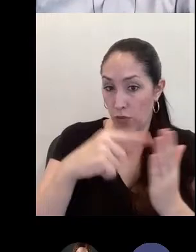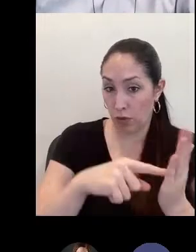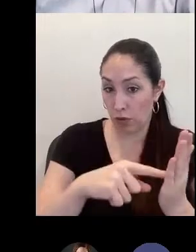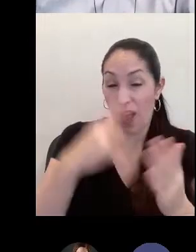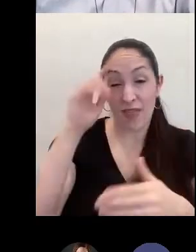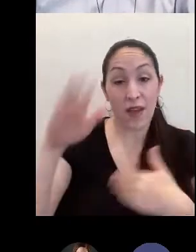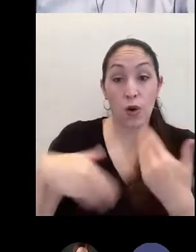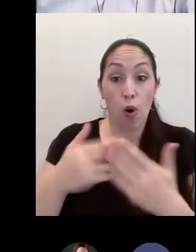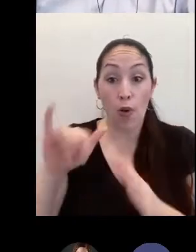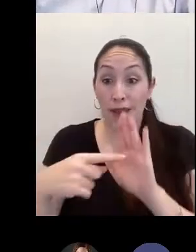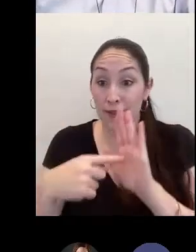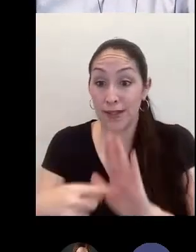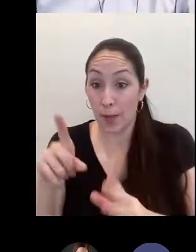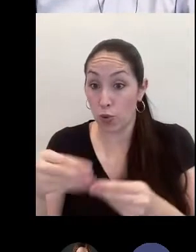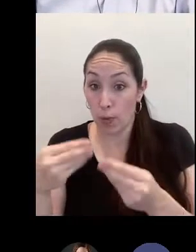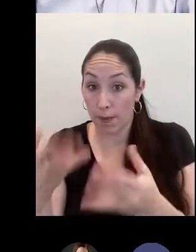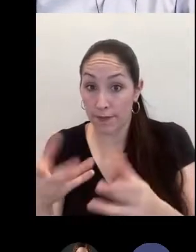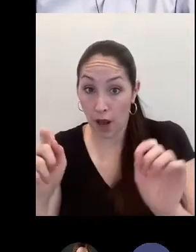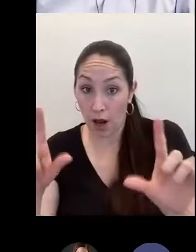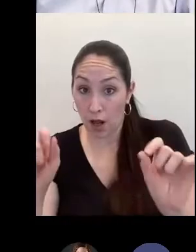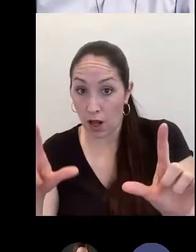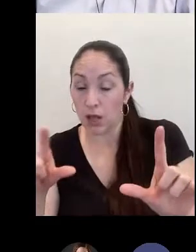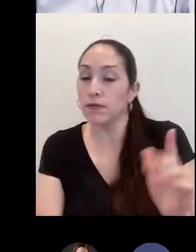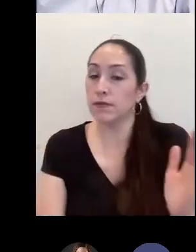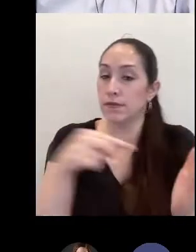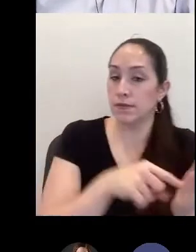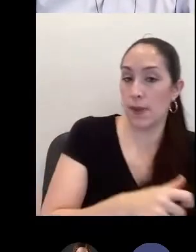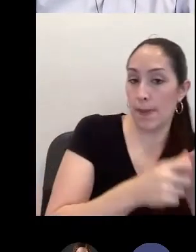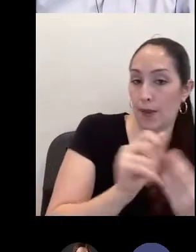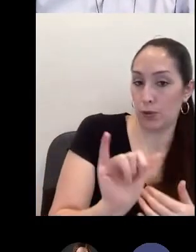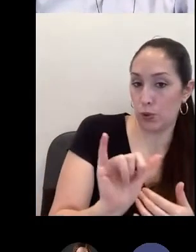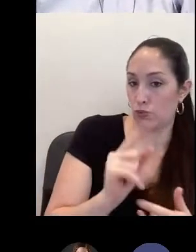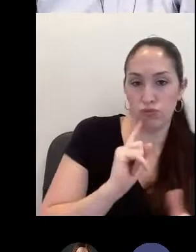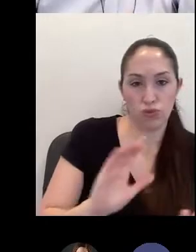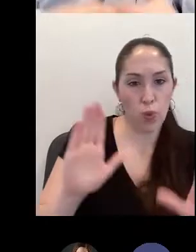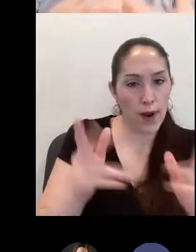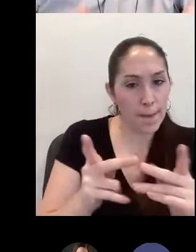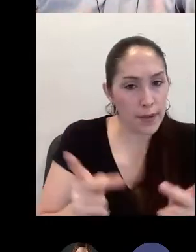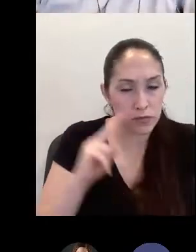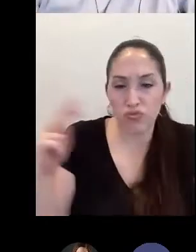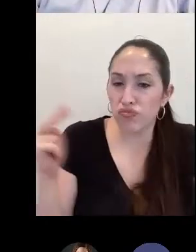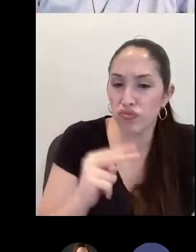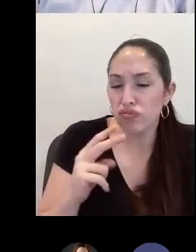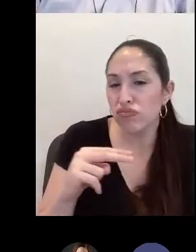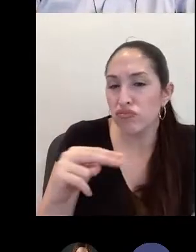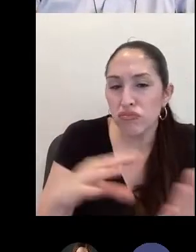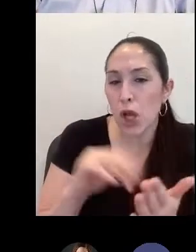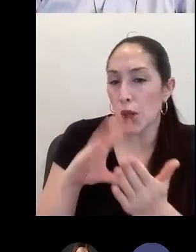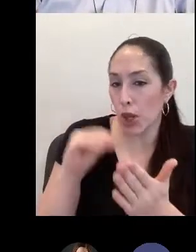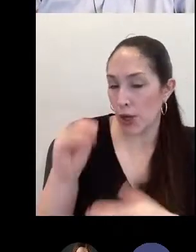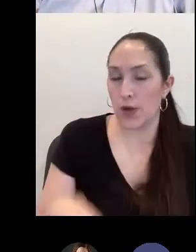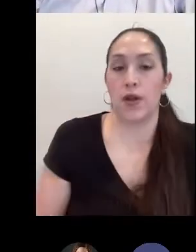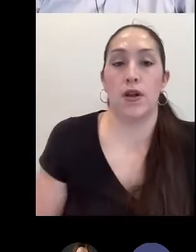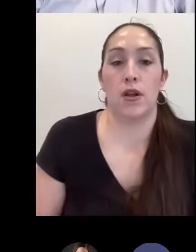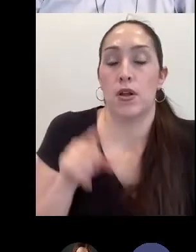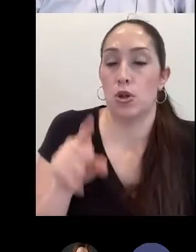there, if I'm not mistaken. Mm-hmm. Yeah, so it's a great place to go. And I know you spent a lot of your time talking